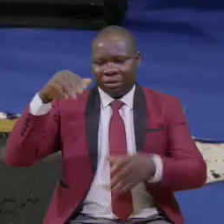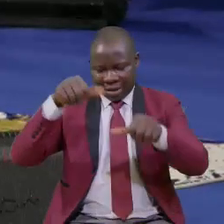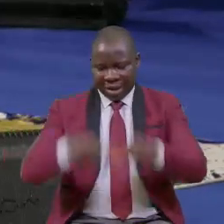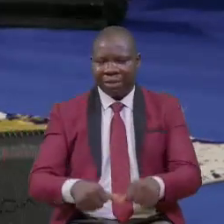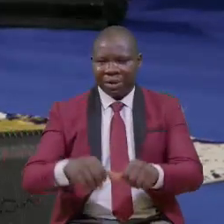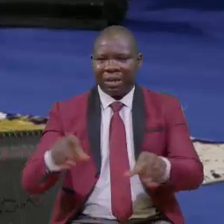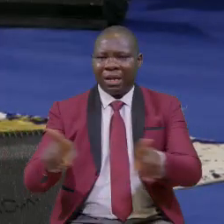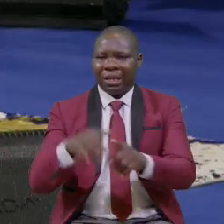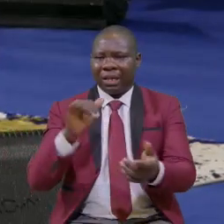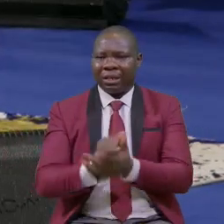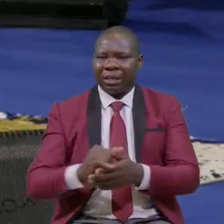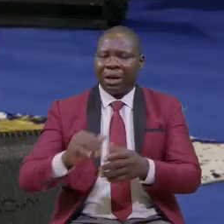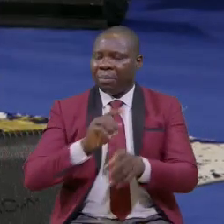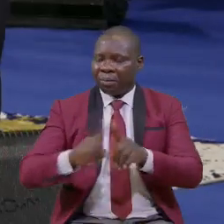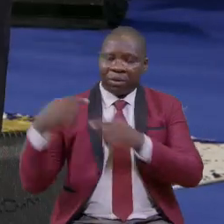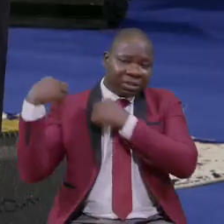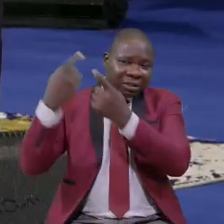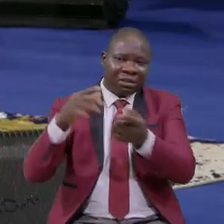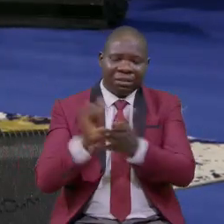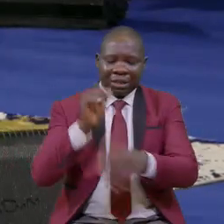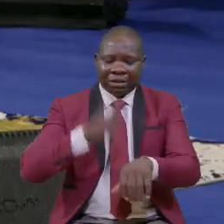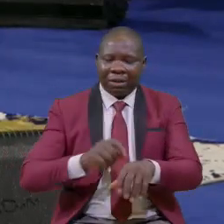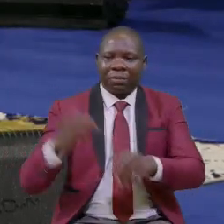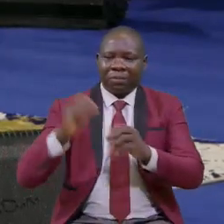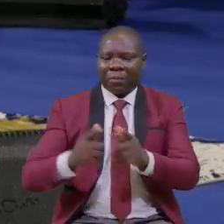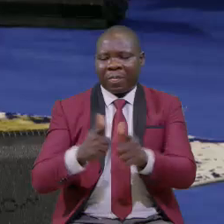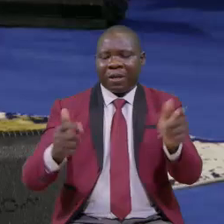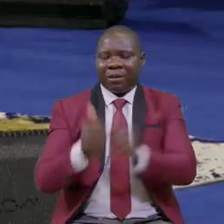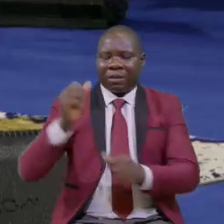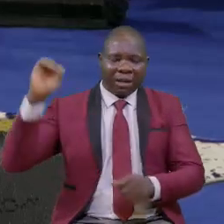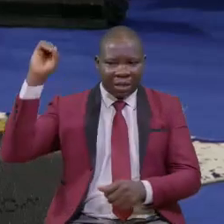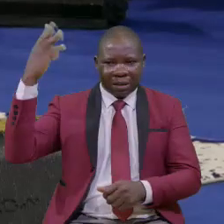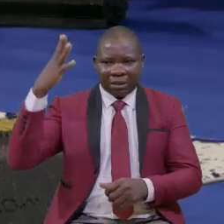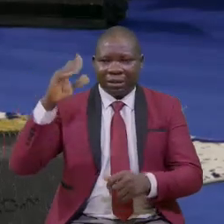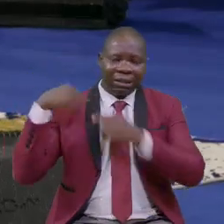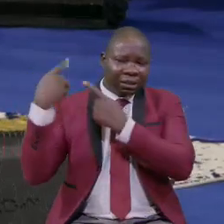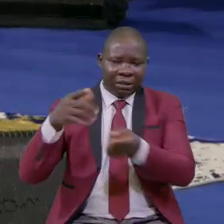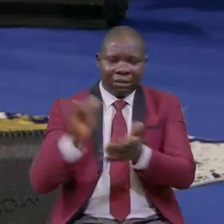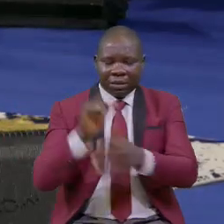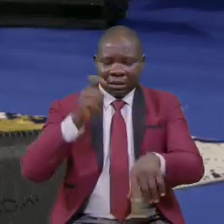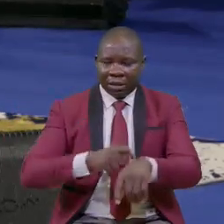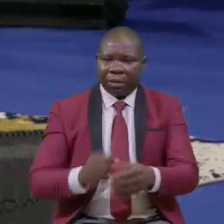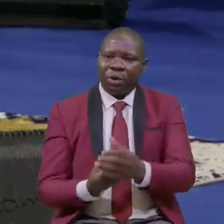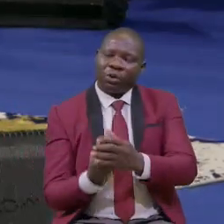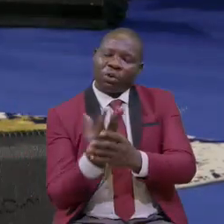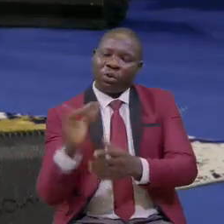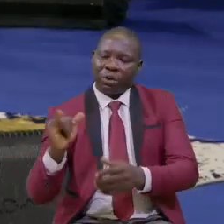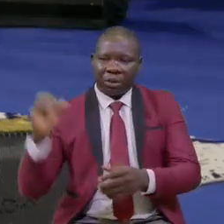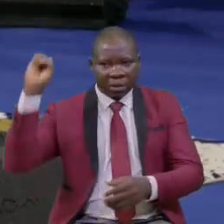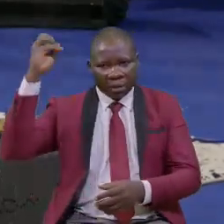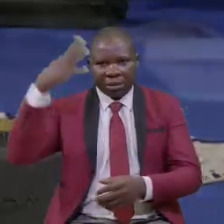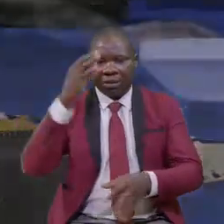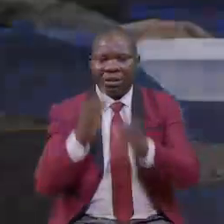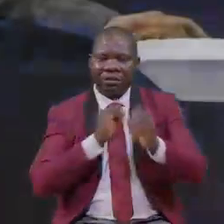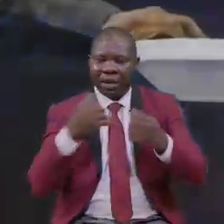that time, greater grace. Since that time, growing grace. If I have, time, we